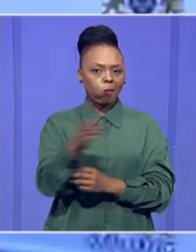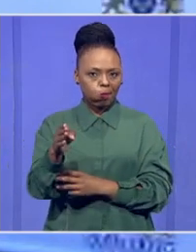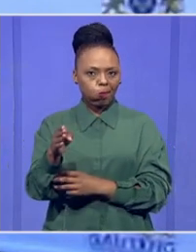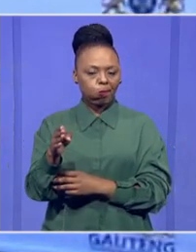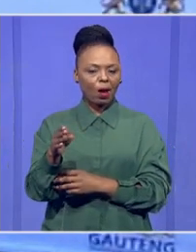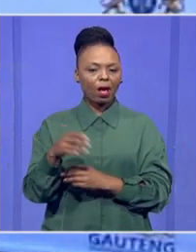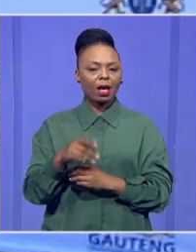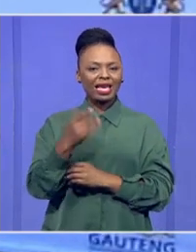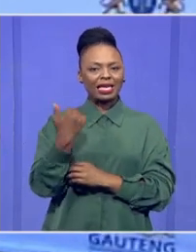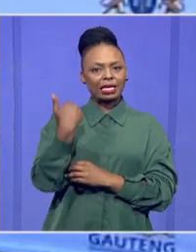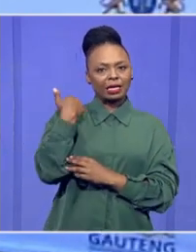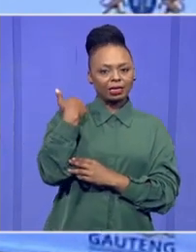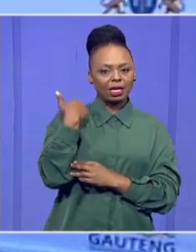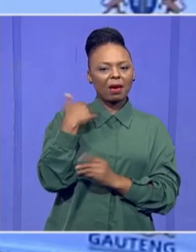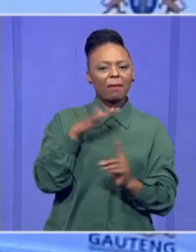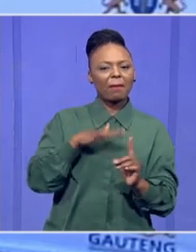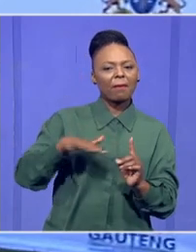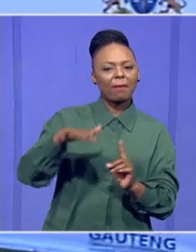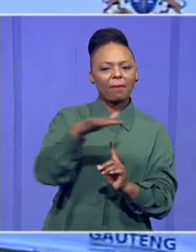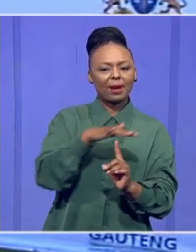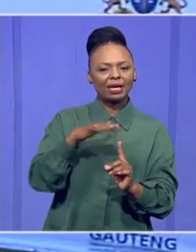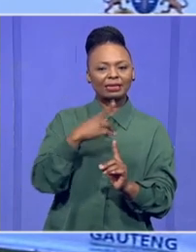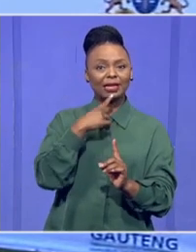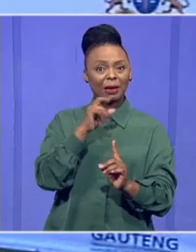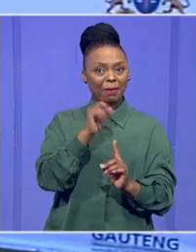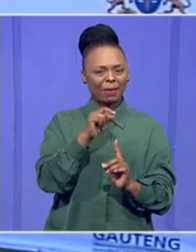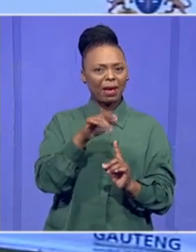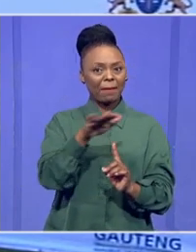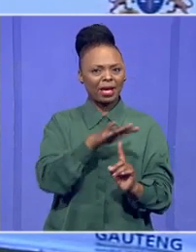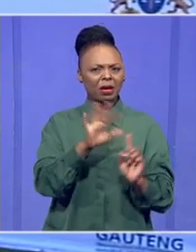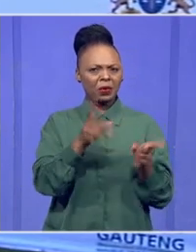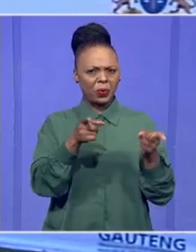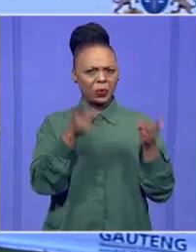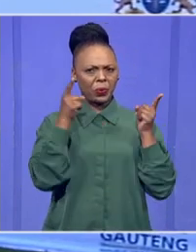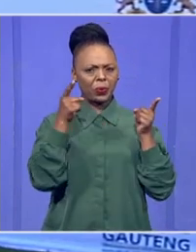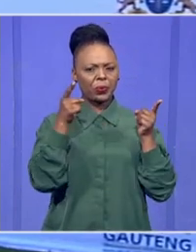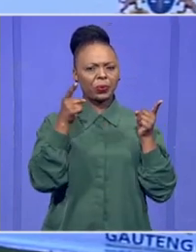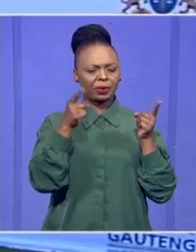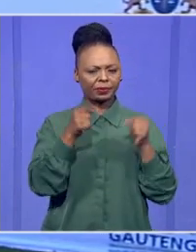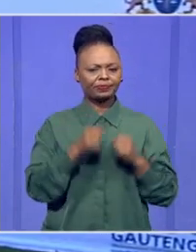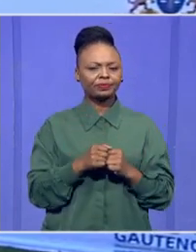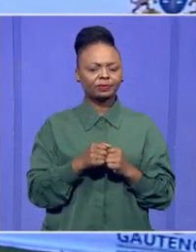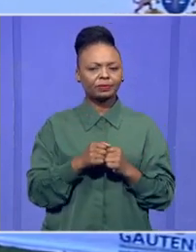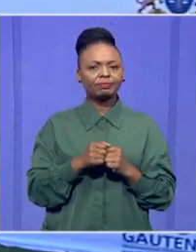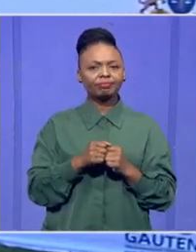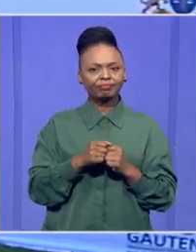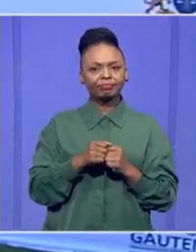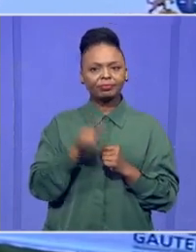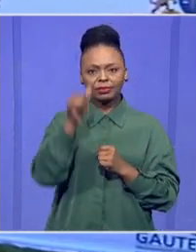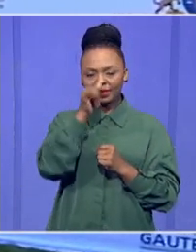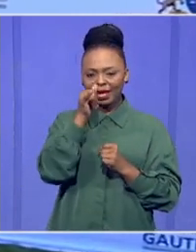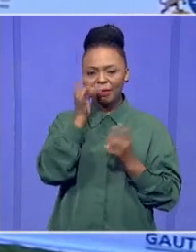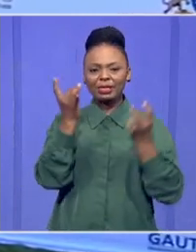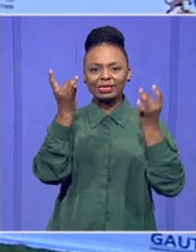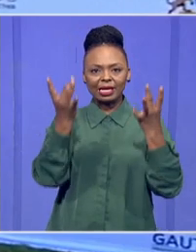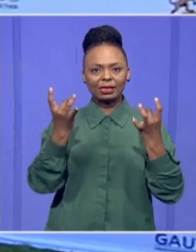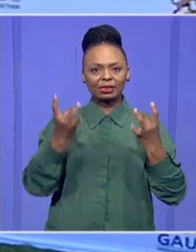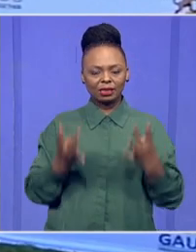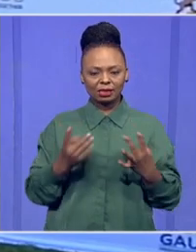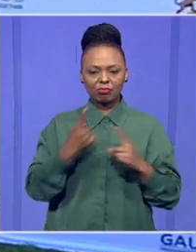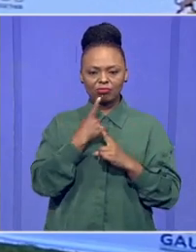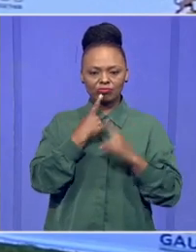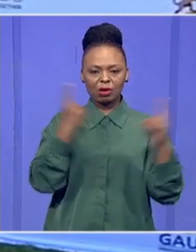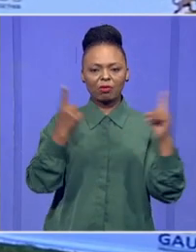of the areas that is listed as a hot spot, and this is according to crime statistics that were released by the